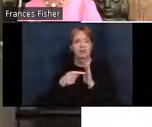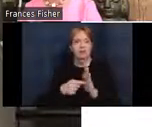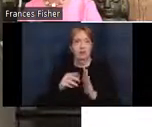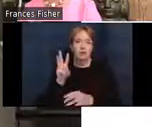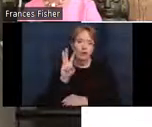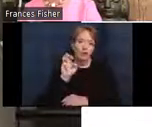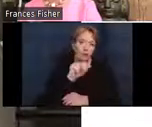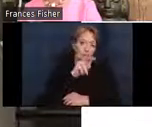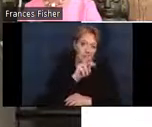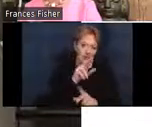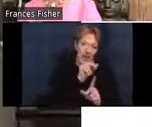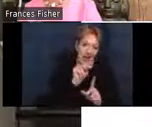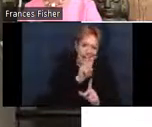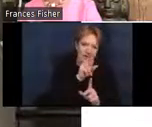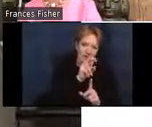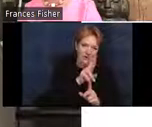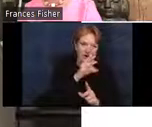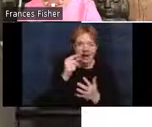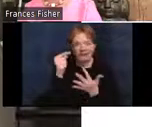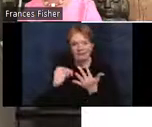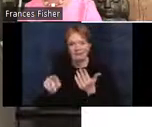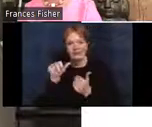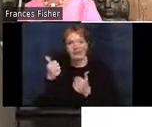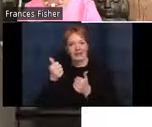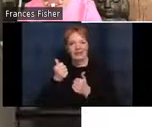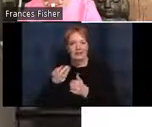William Zorach, and José de Kreeft,